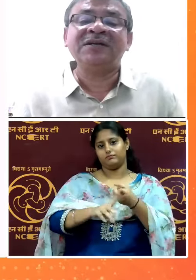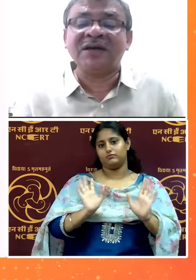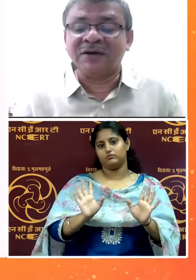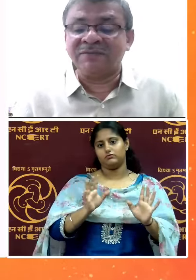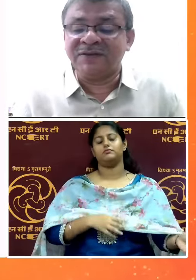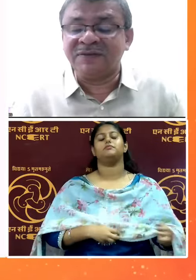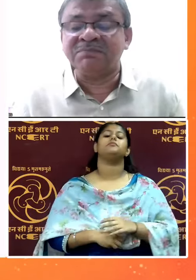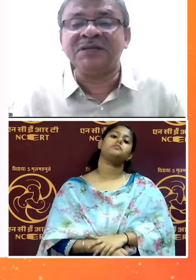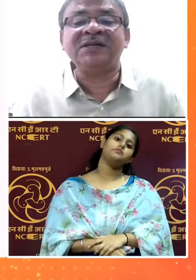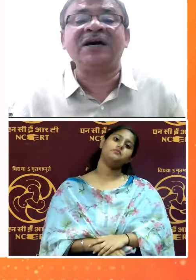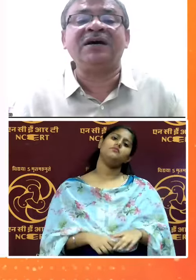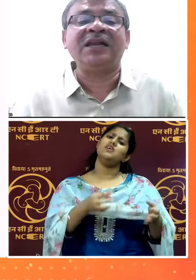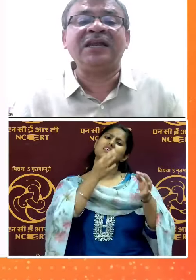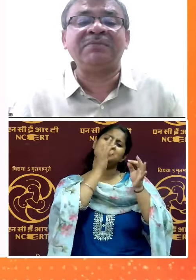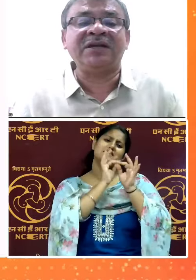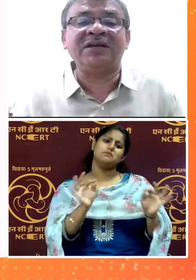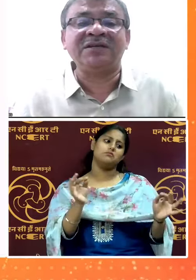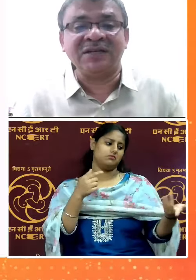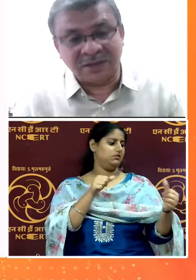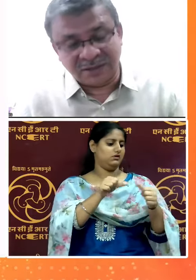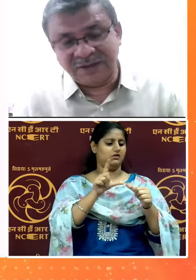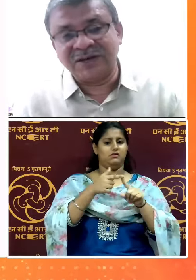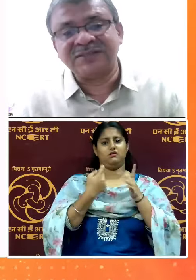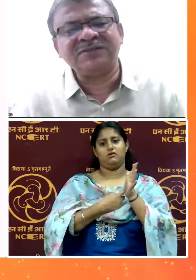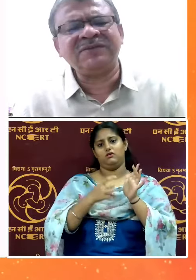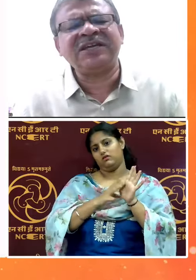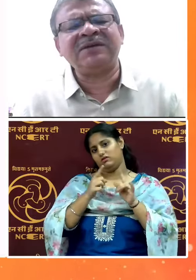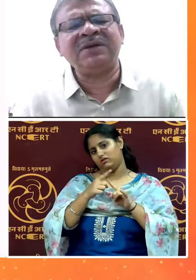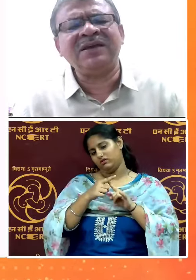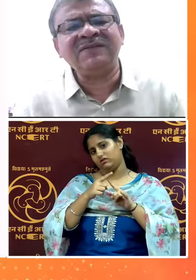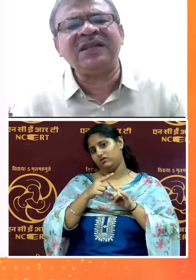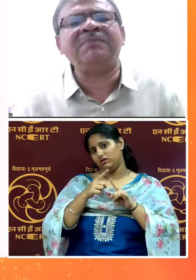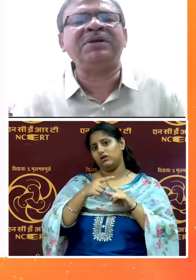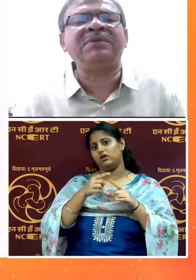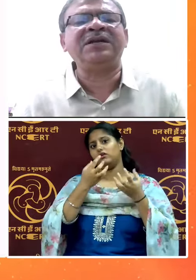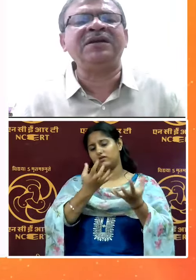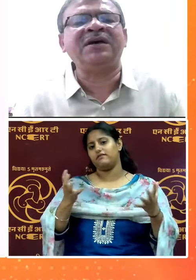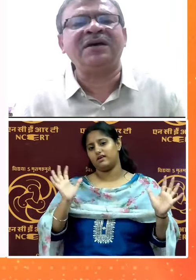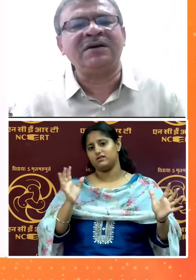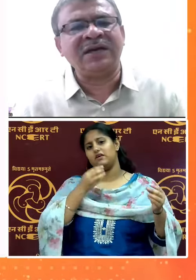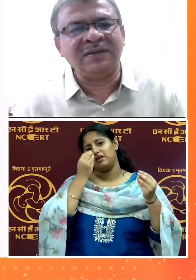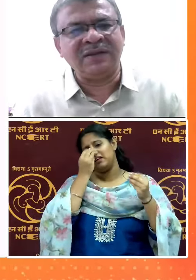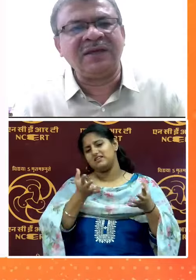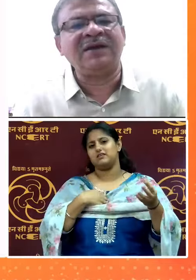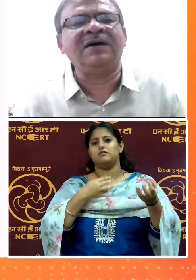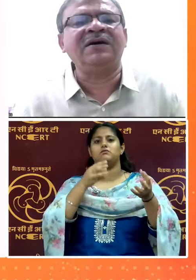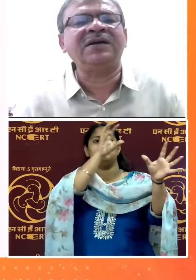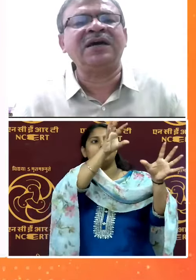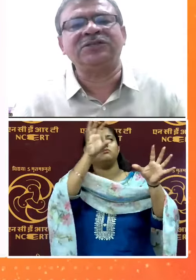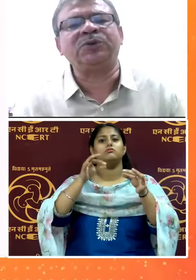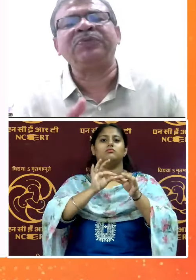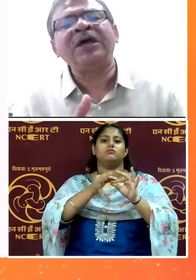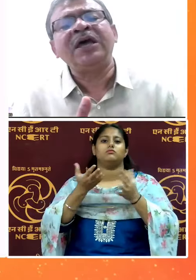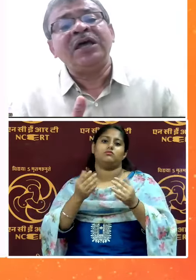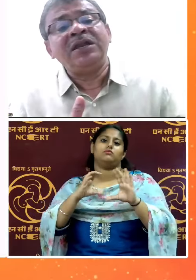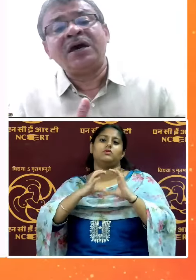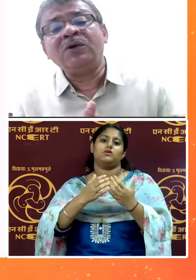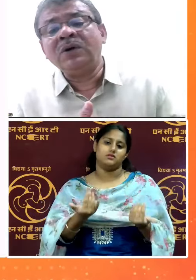these are very simple alarm and alerting devices which can be easily implemented in the